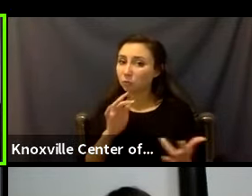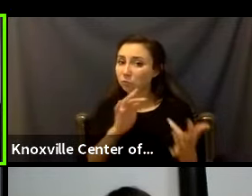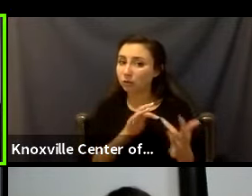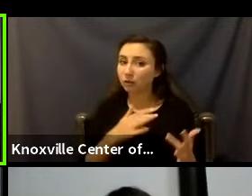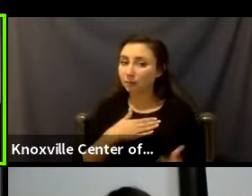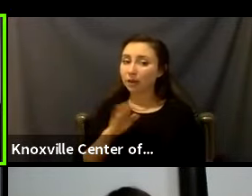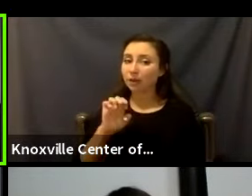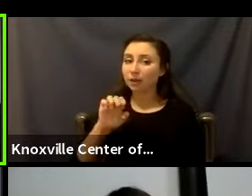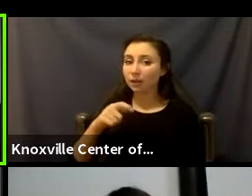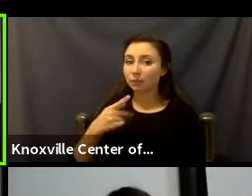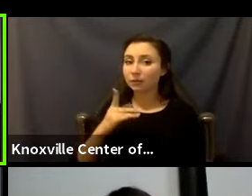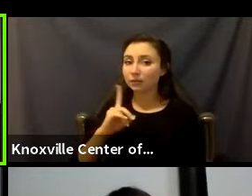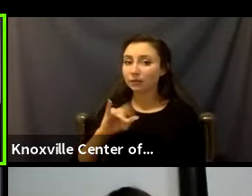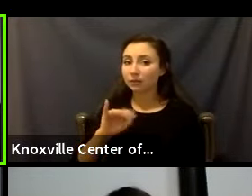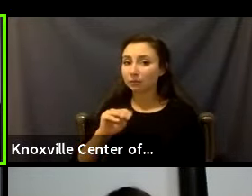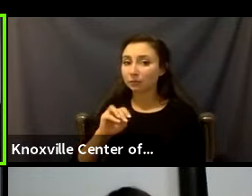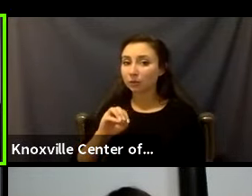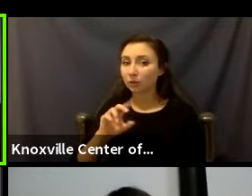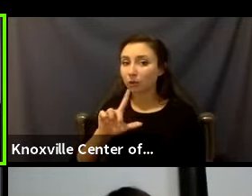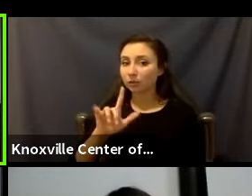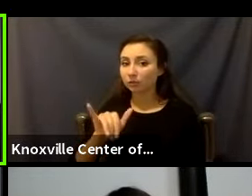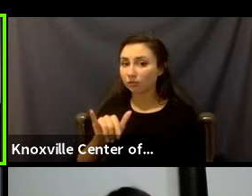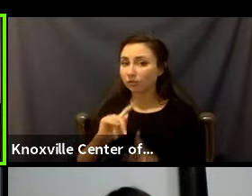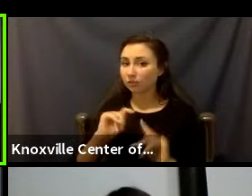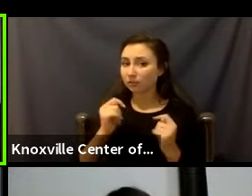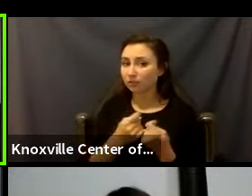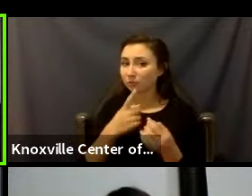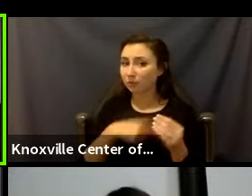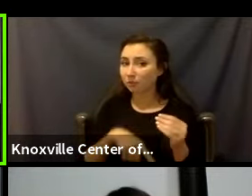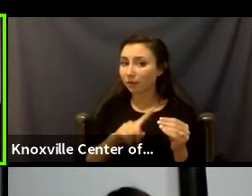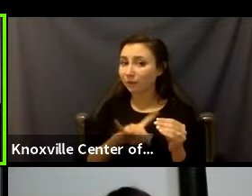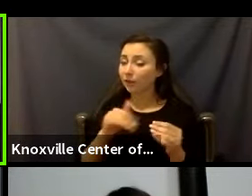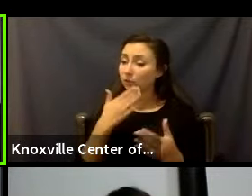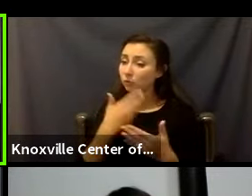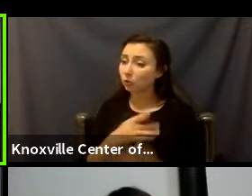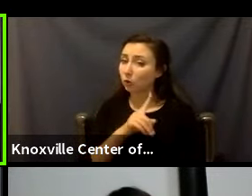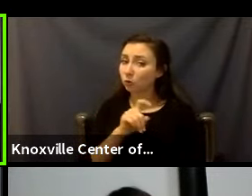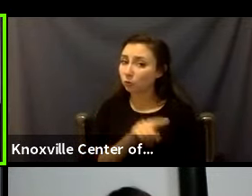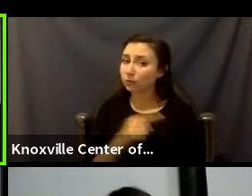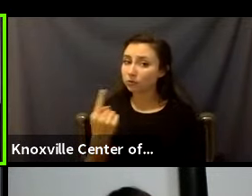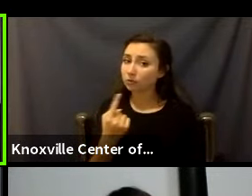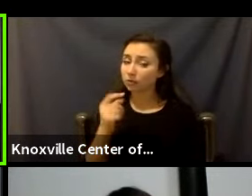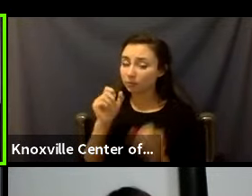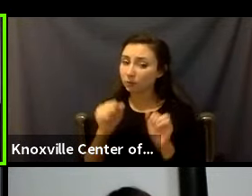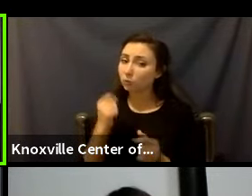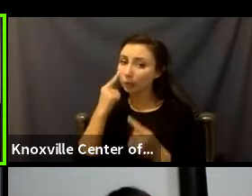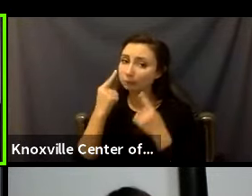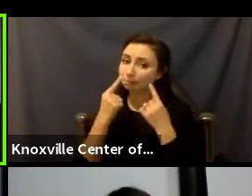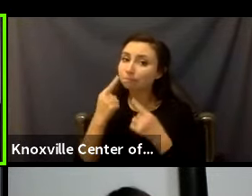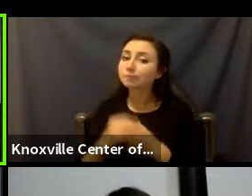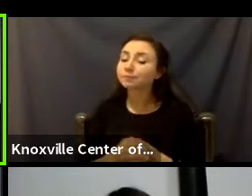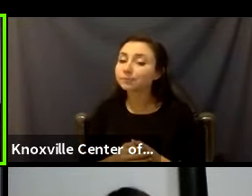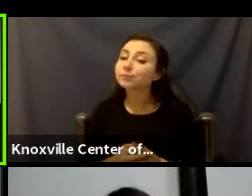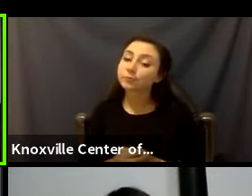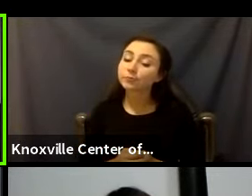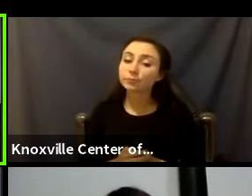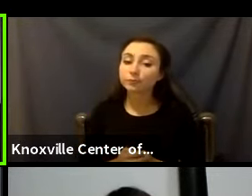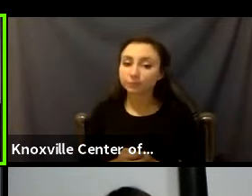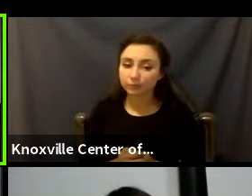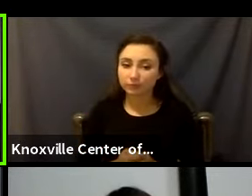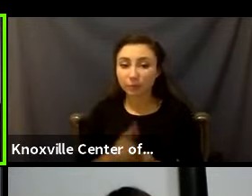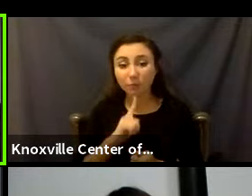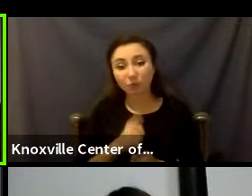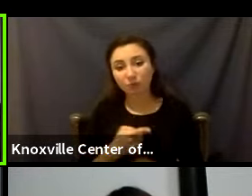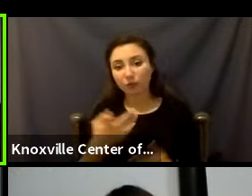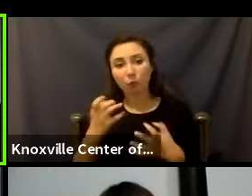team about. So it's certainly a reasonable question and something that we could consider, although we really do